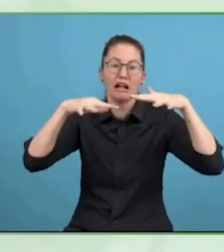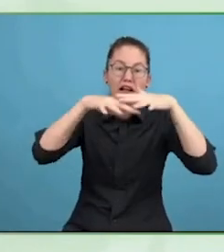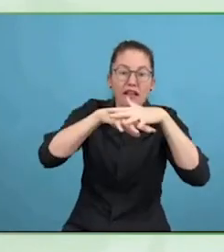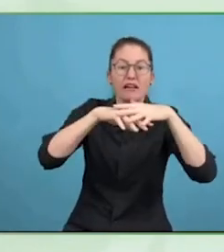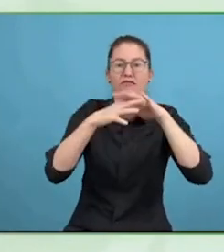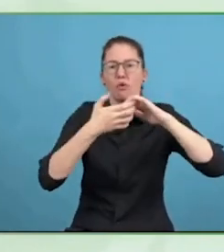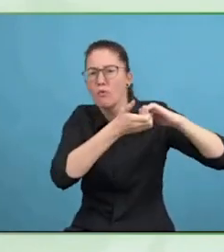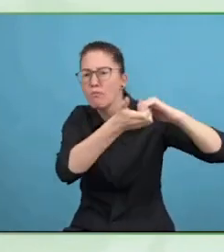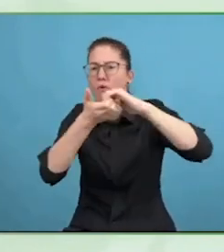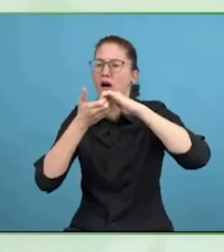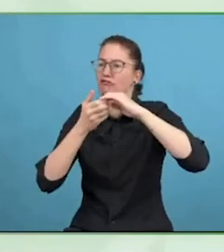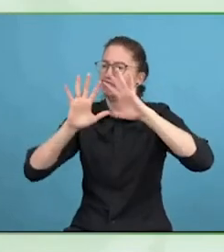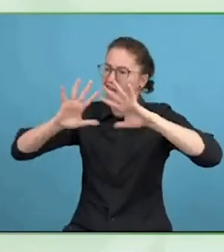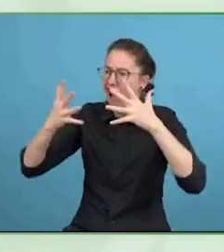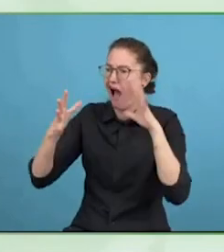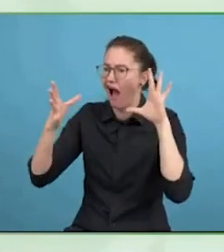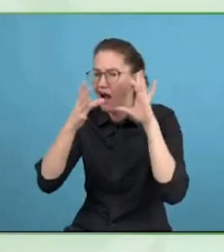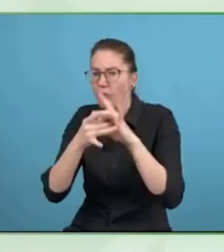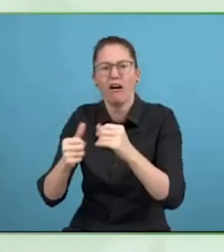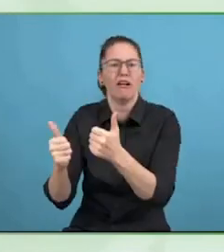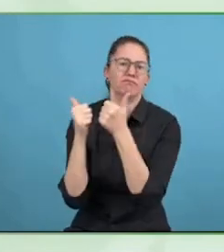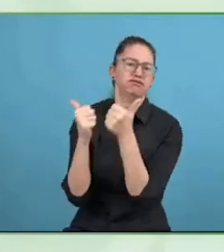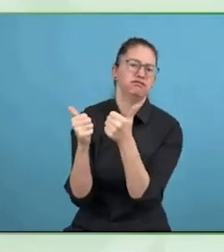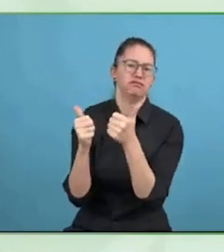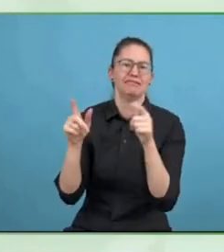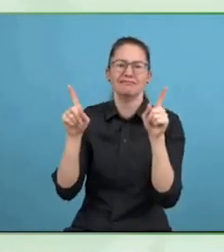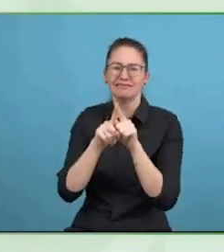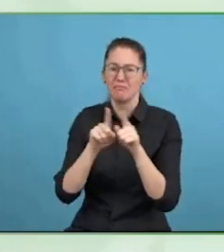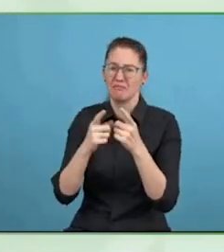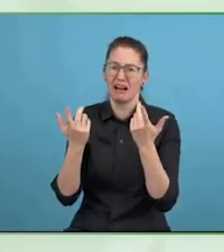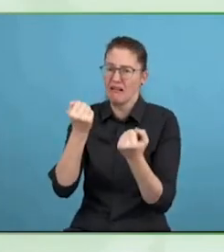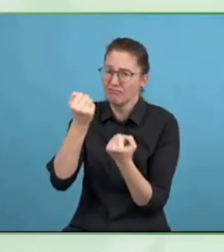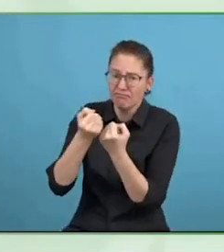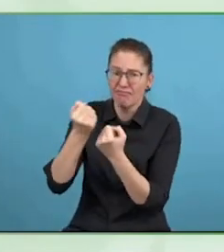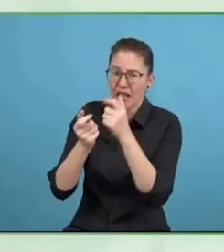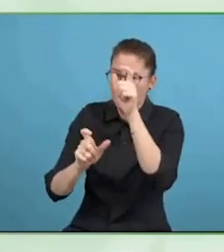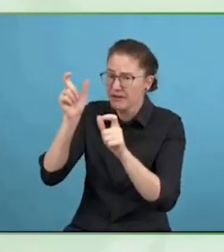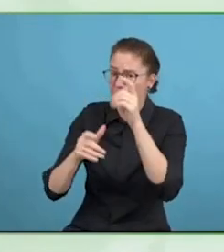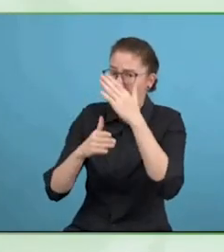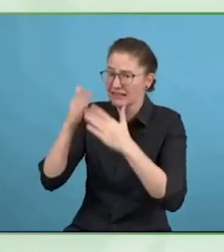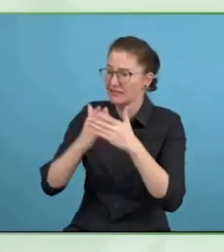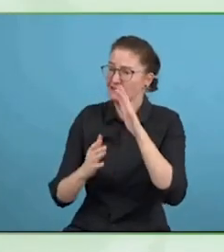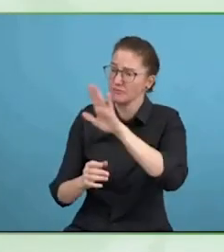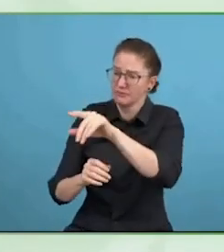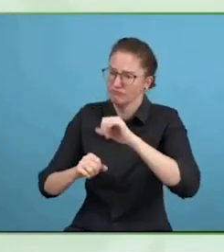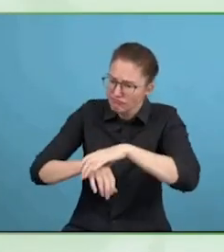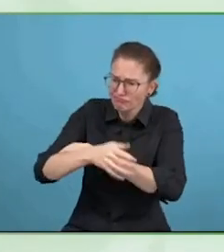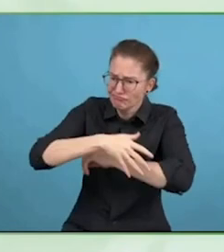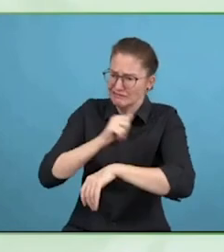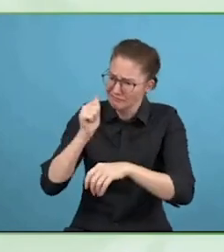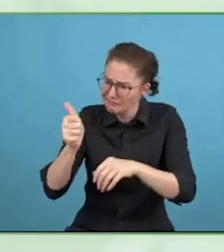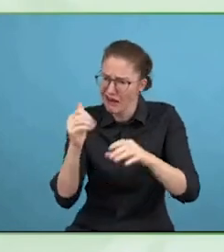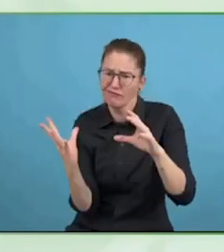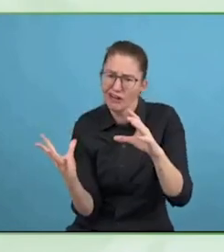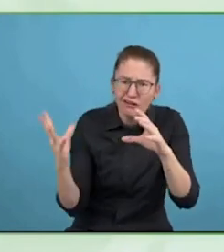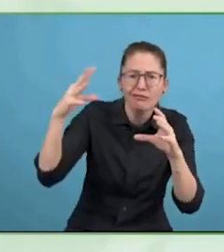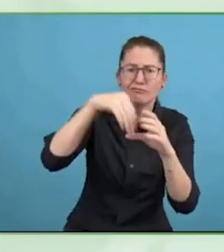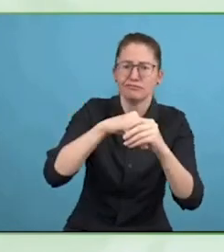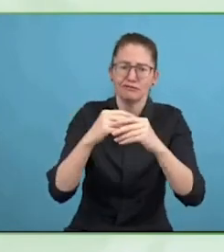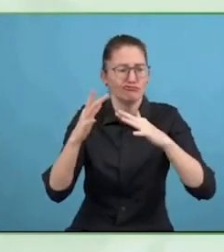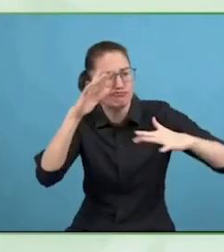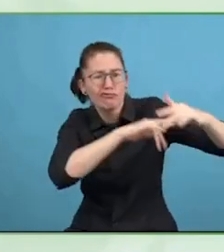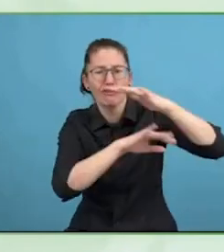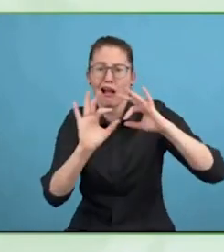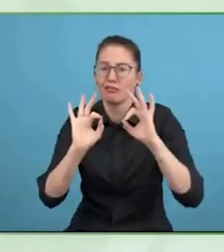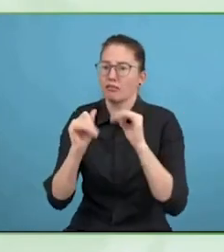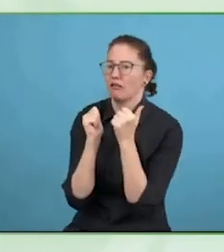now, this building will look much more empty and there will be much less energy around, I'm sure. What will